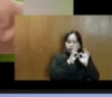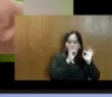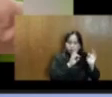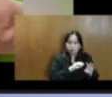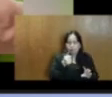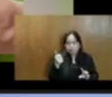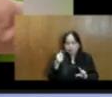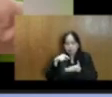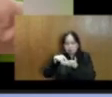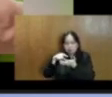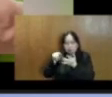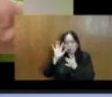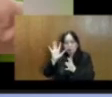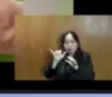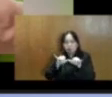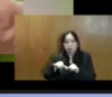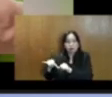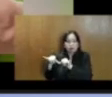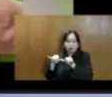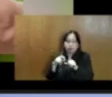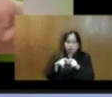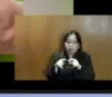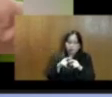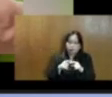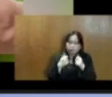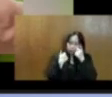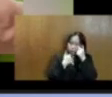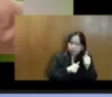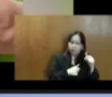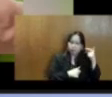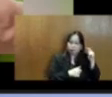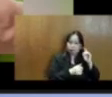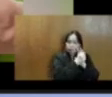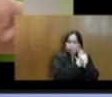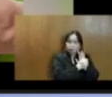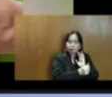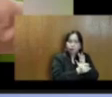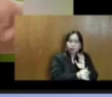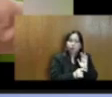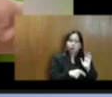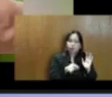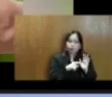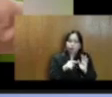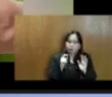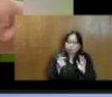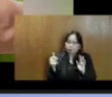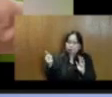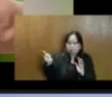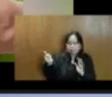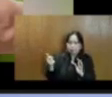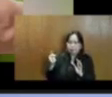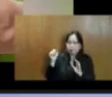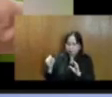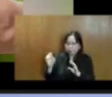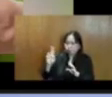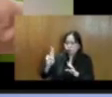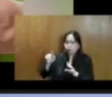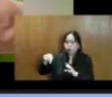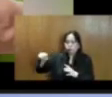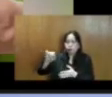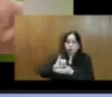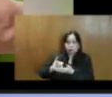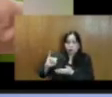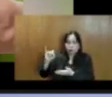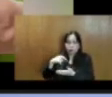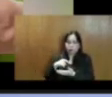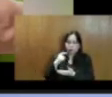their standards, the adhering to green competencies, that such as they are also doing it in their institutions. We